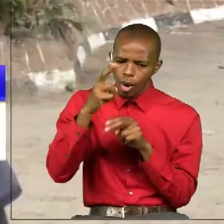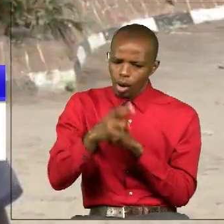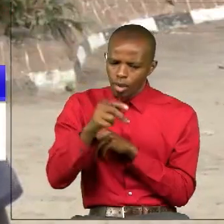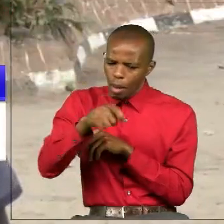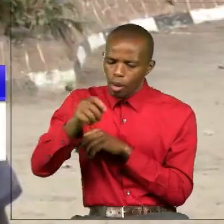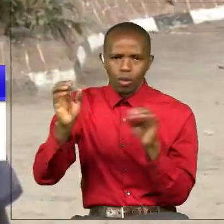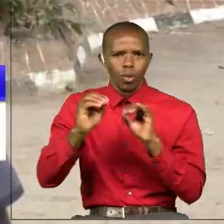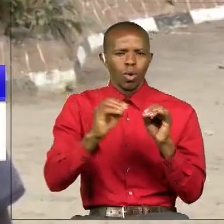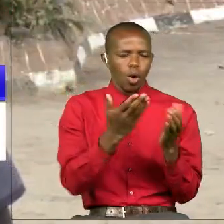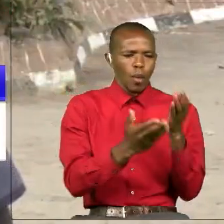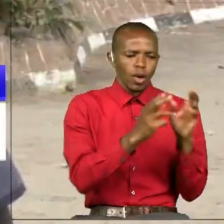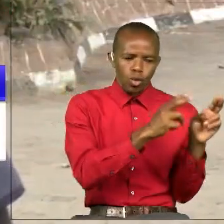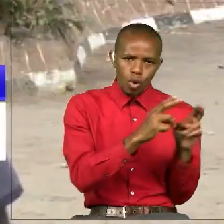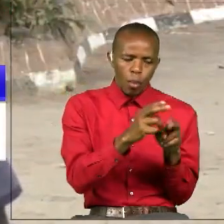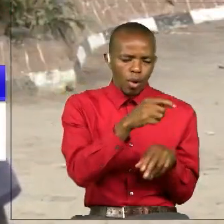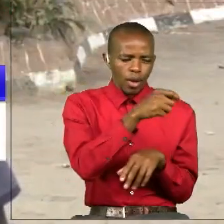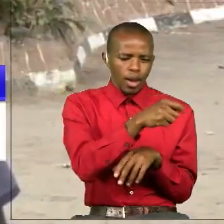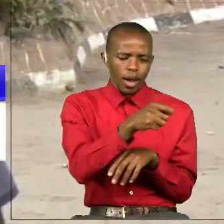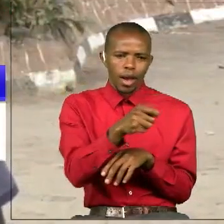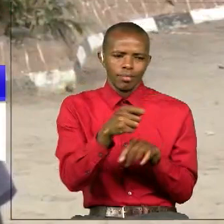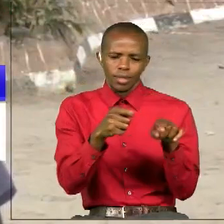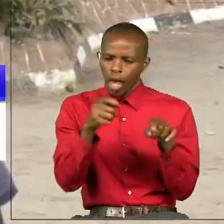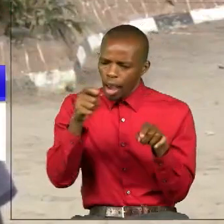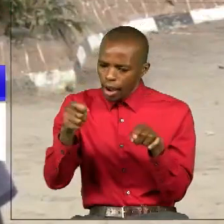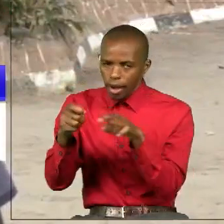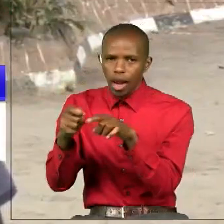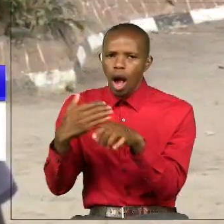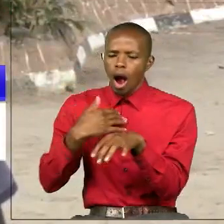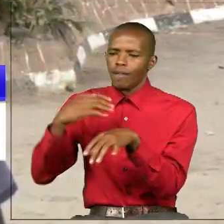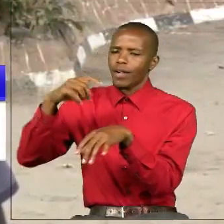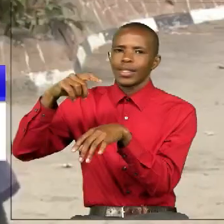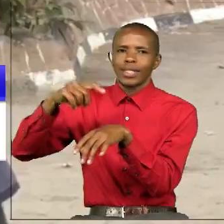Compared to ordinary canes, these canes have a detector,